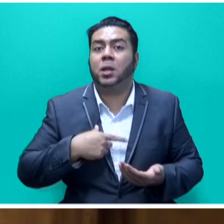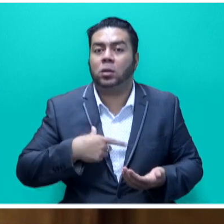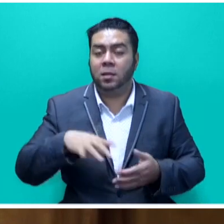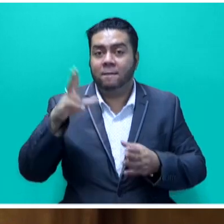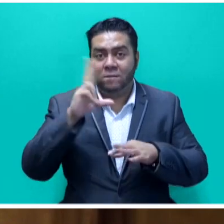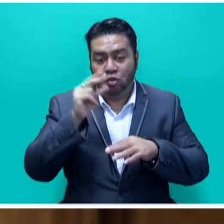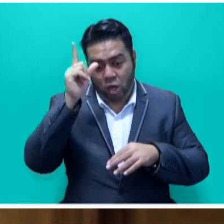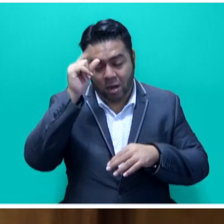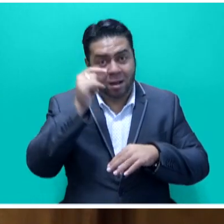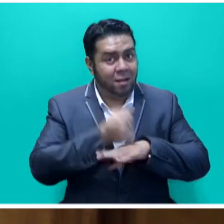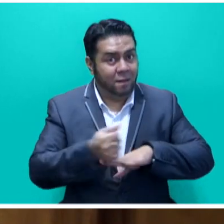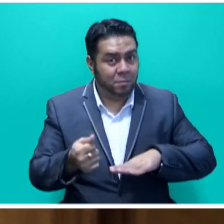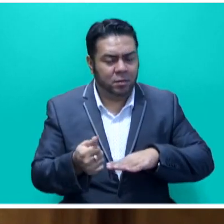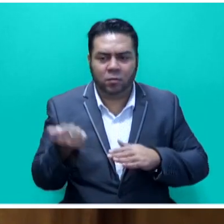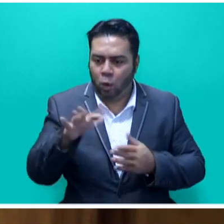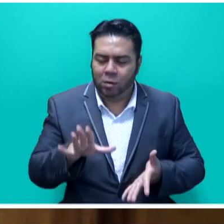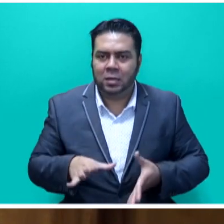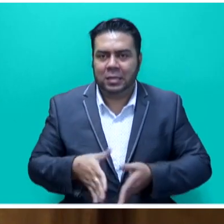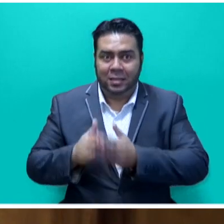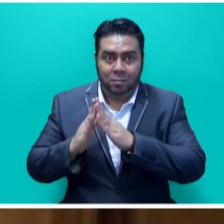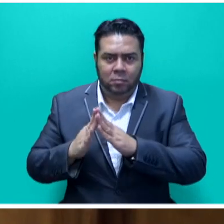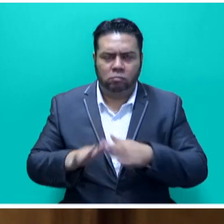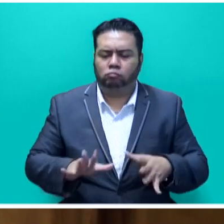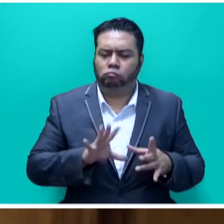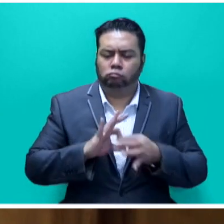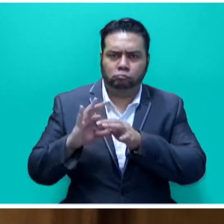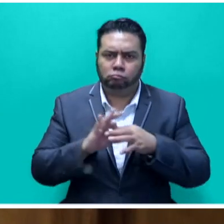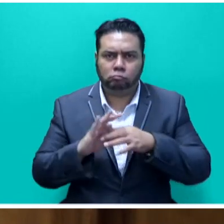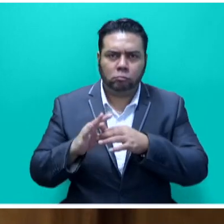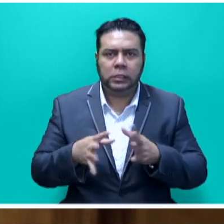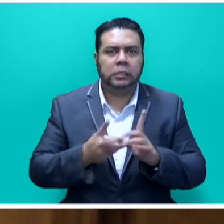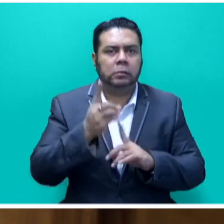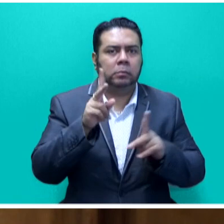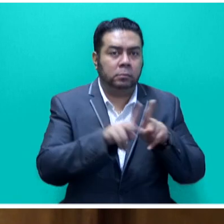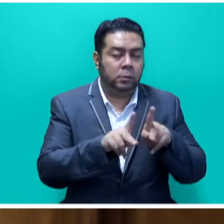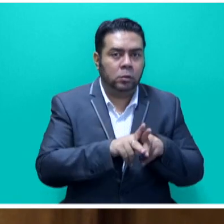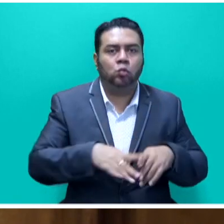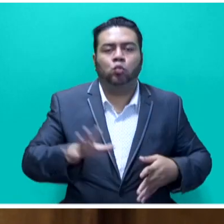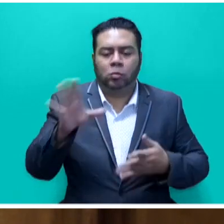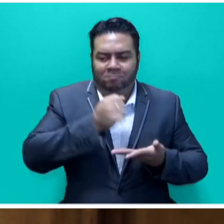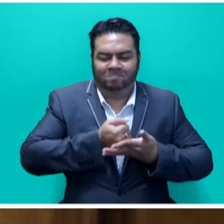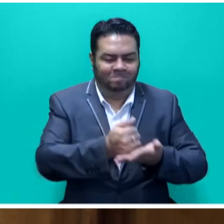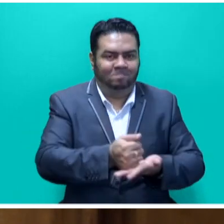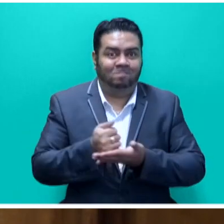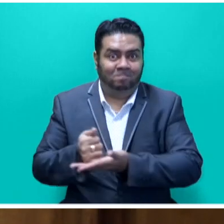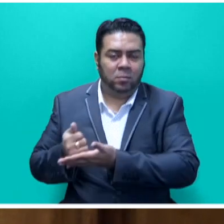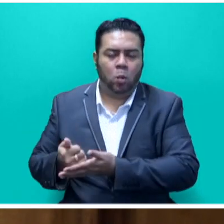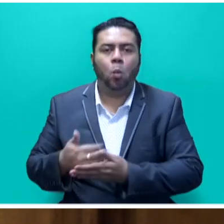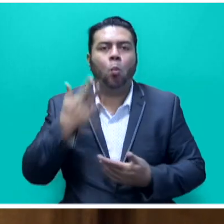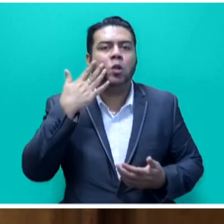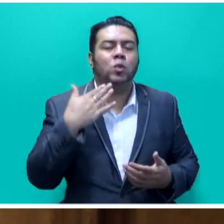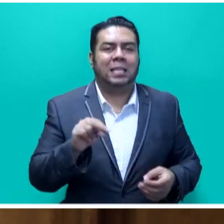had already established great ties with other governments and development partners who have come to aid of our people when we most needed